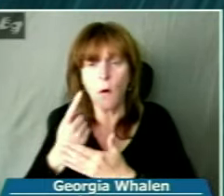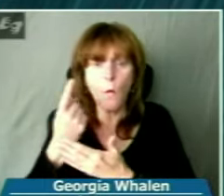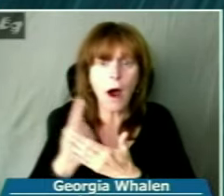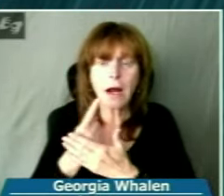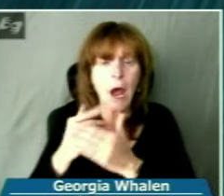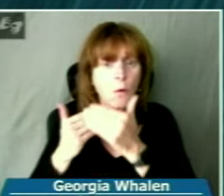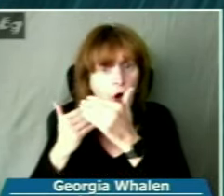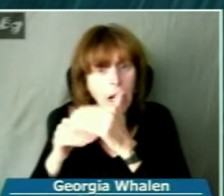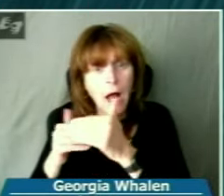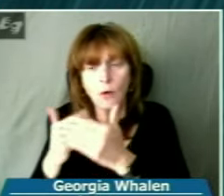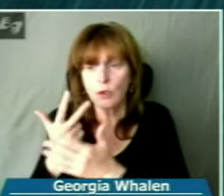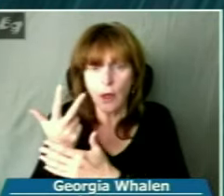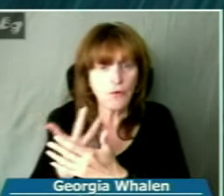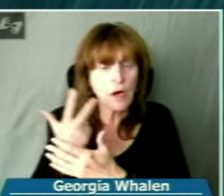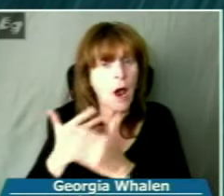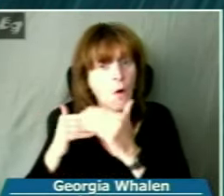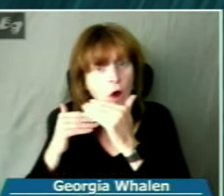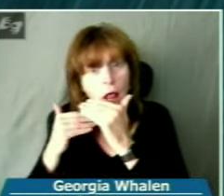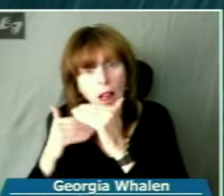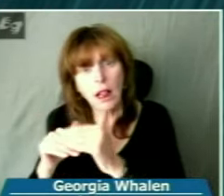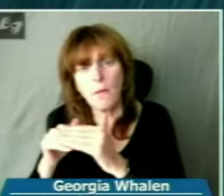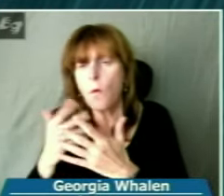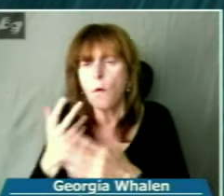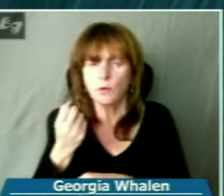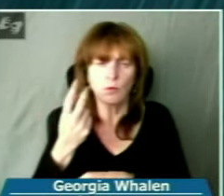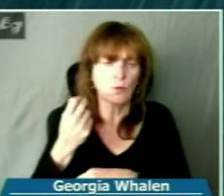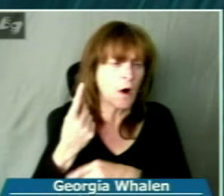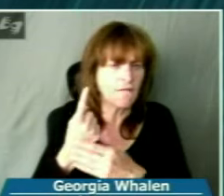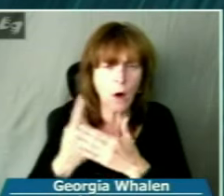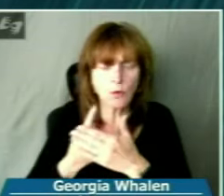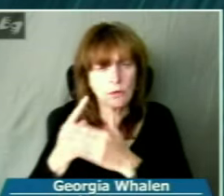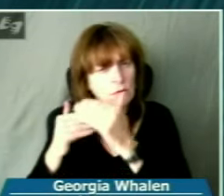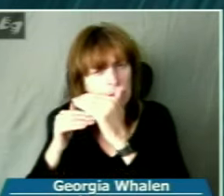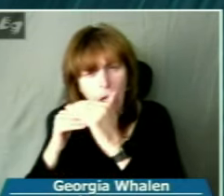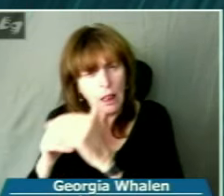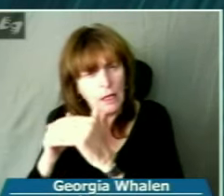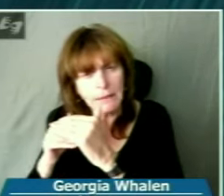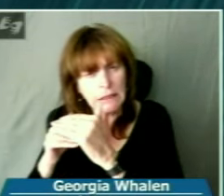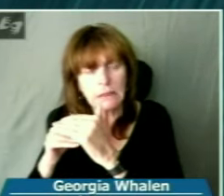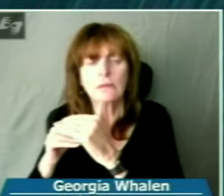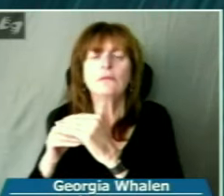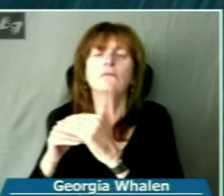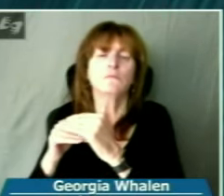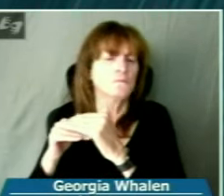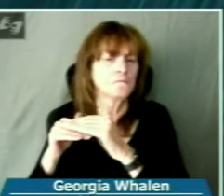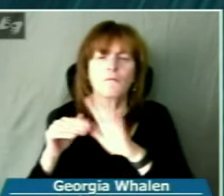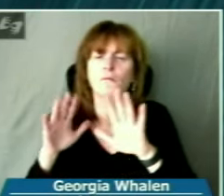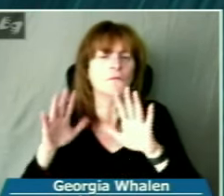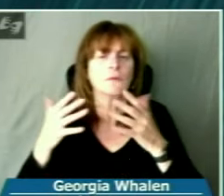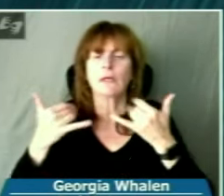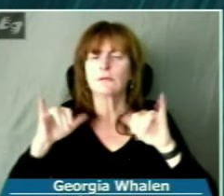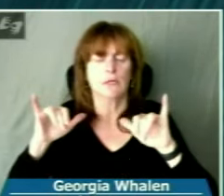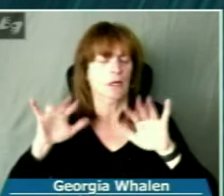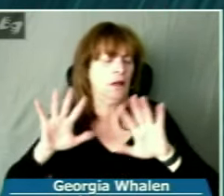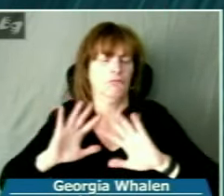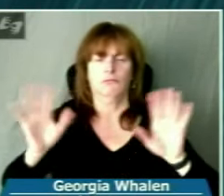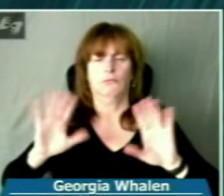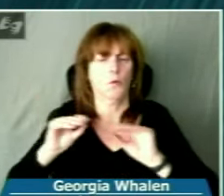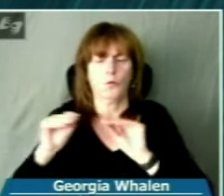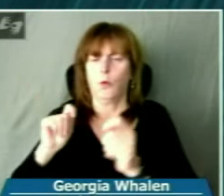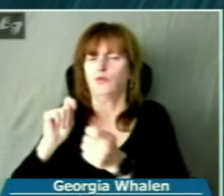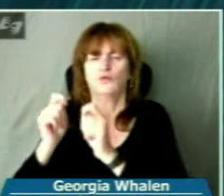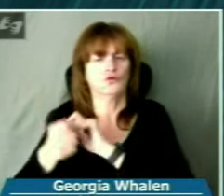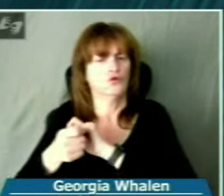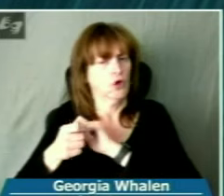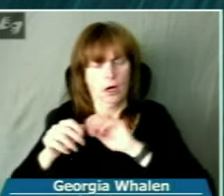or a 3-hour parking limit, as well as the 12-hour limits on our streets, those are all still suspended. And that's a way of encouraging